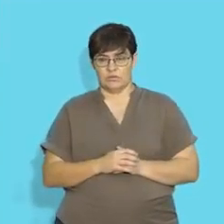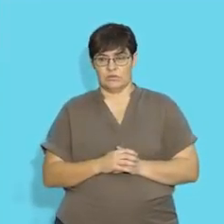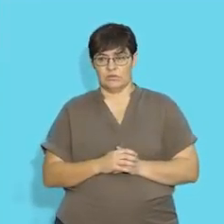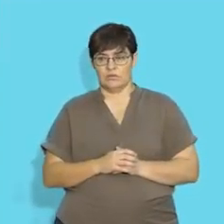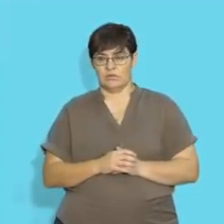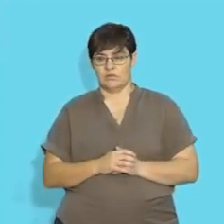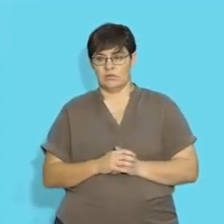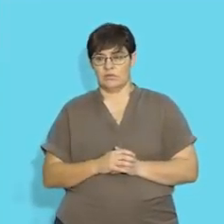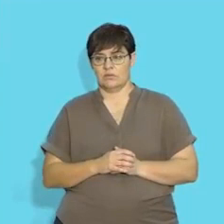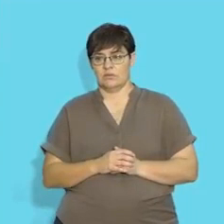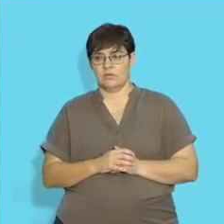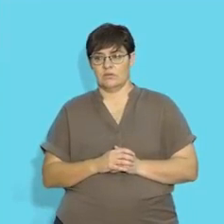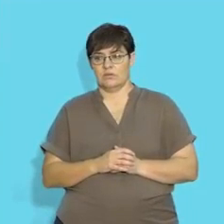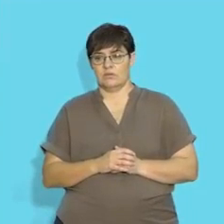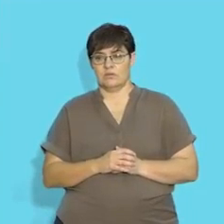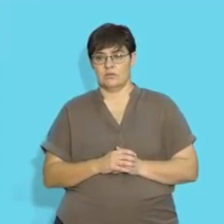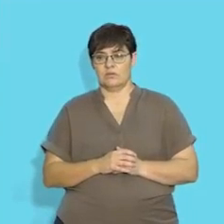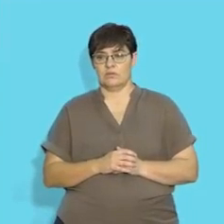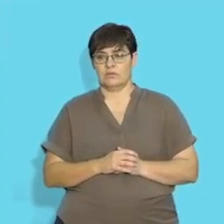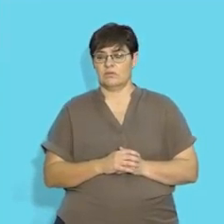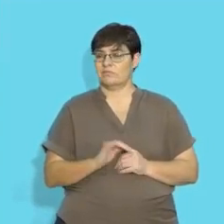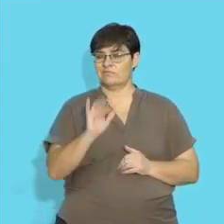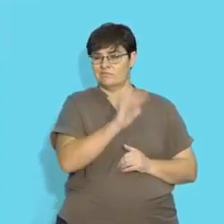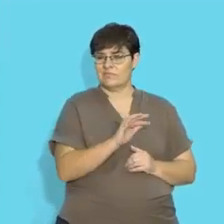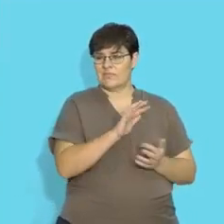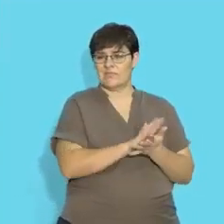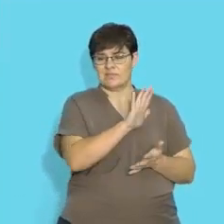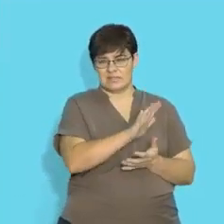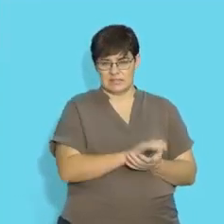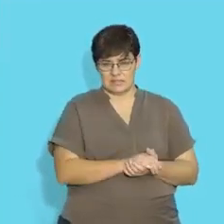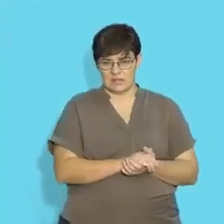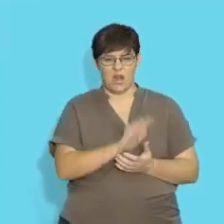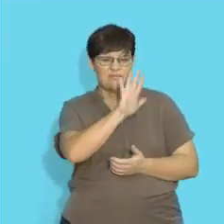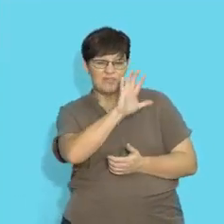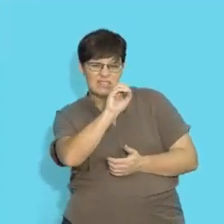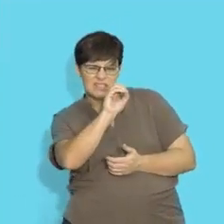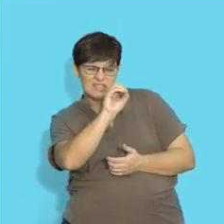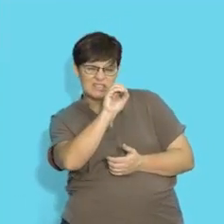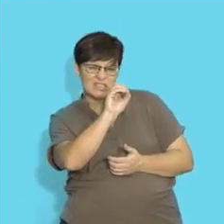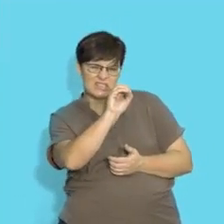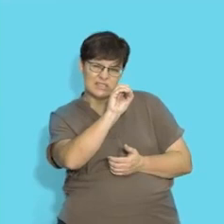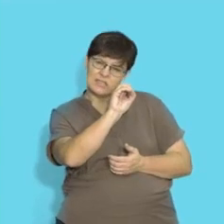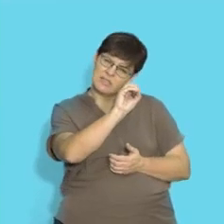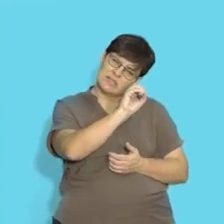So the times, I mean, this is around 50. We can see there, I think it's around